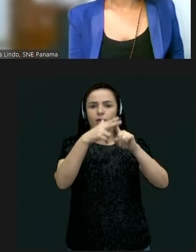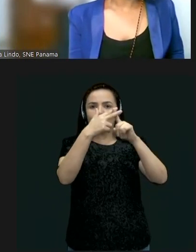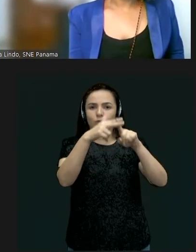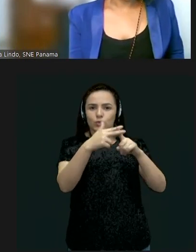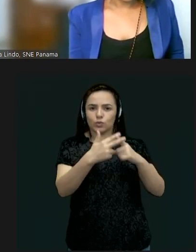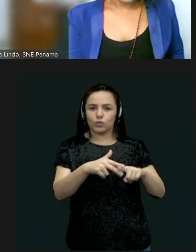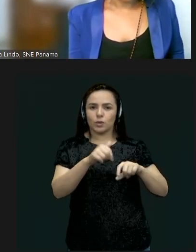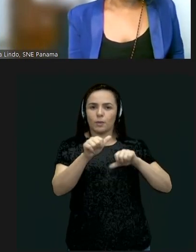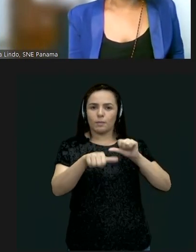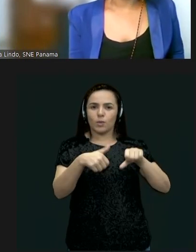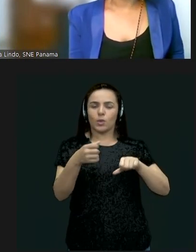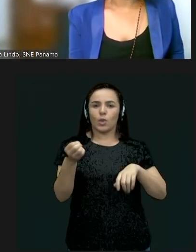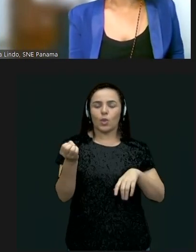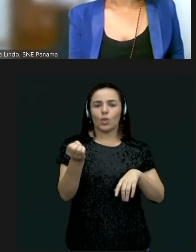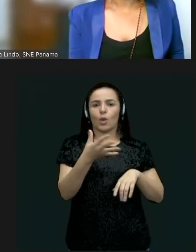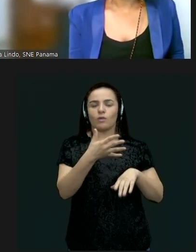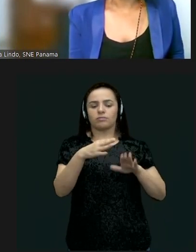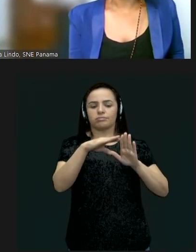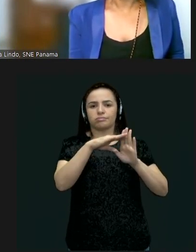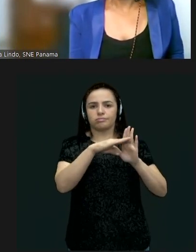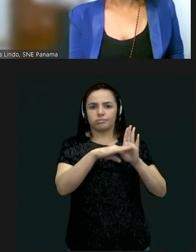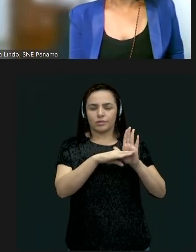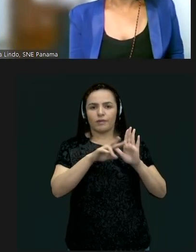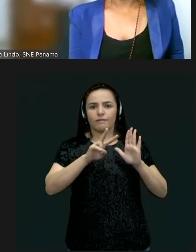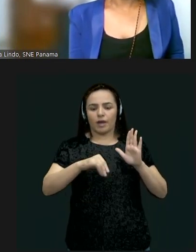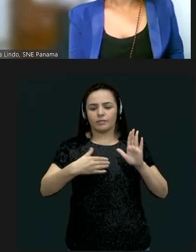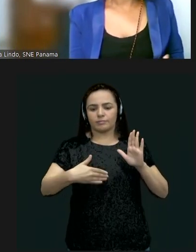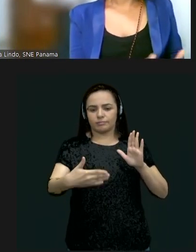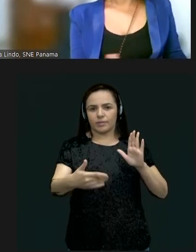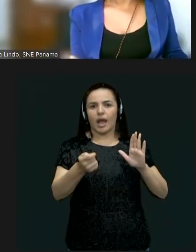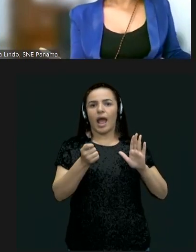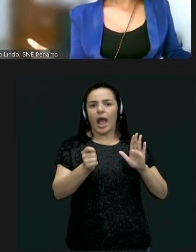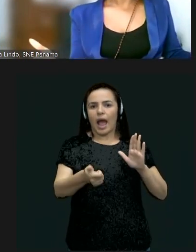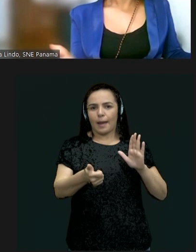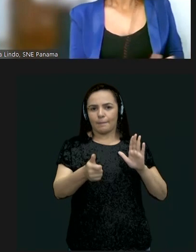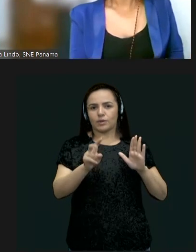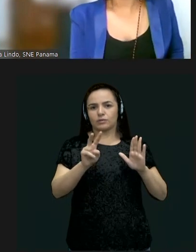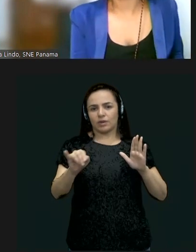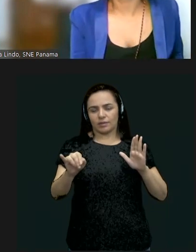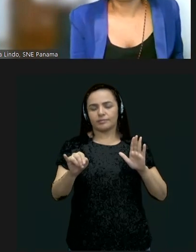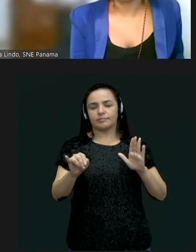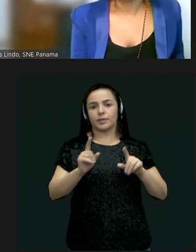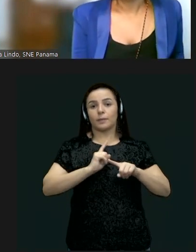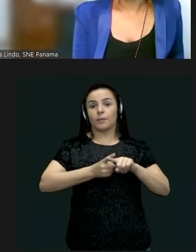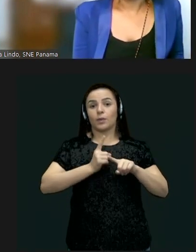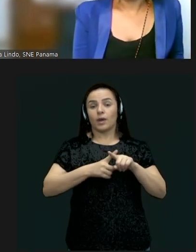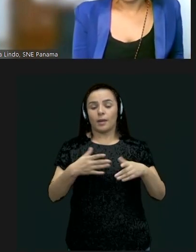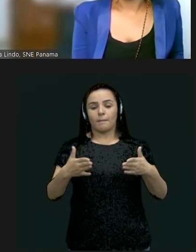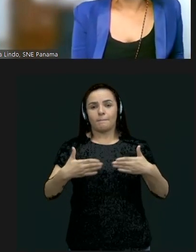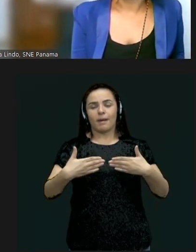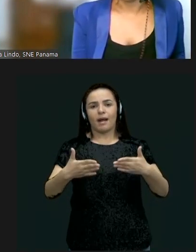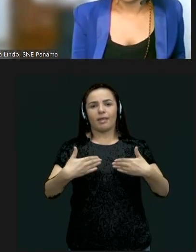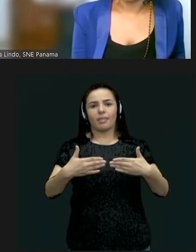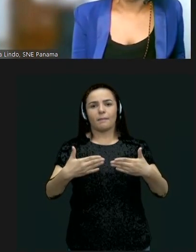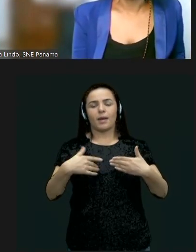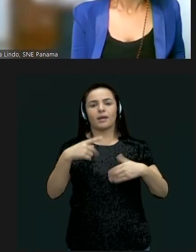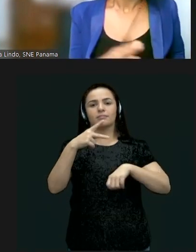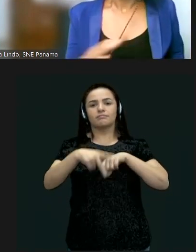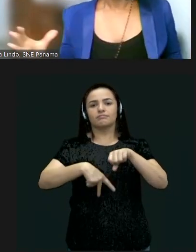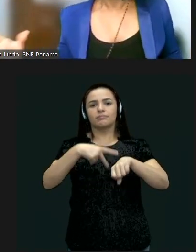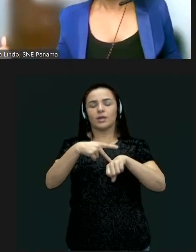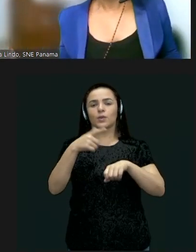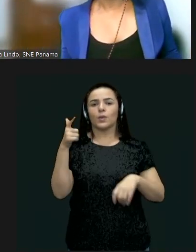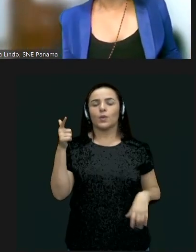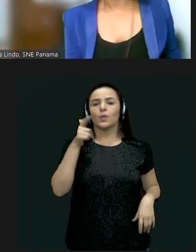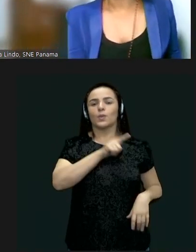regulations are going to be happening in time in order to assure that Panama puts a flag in